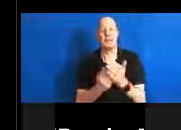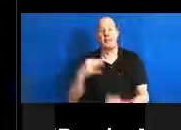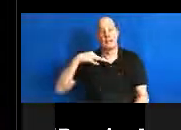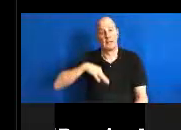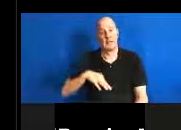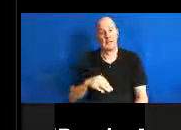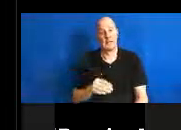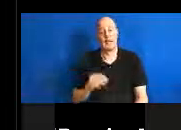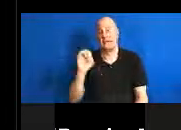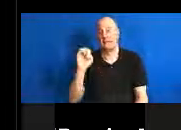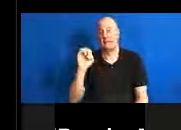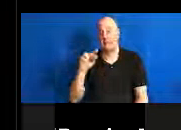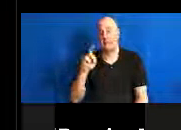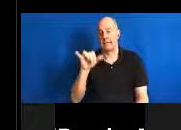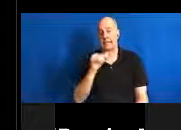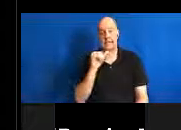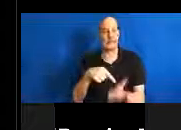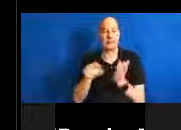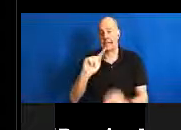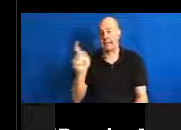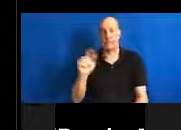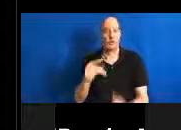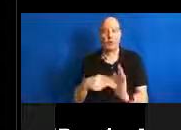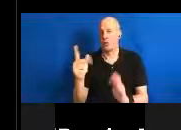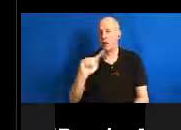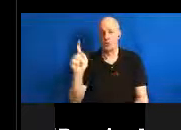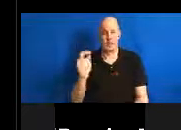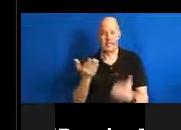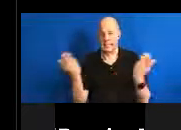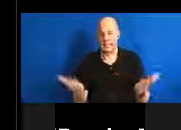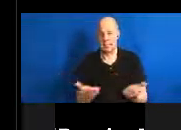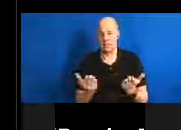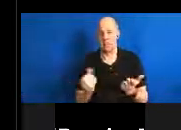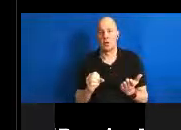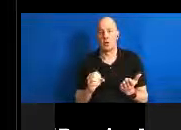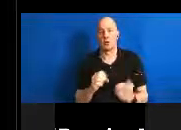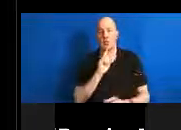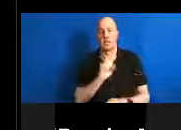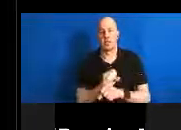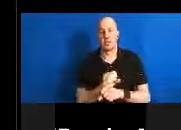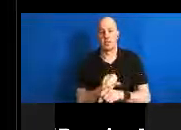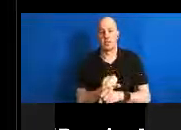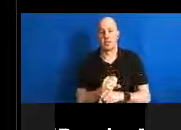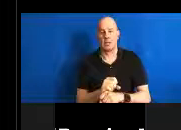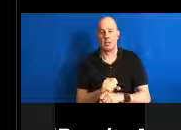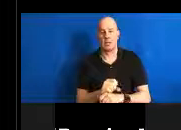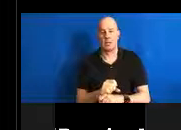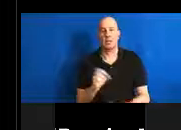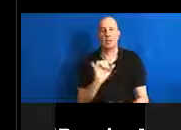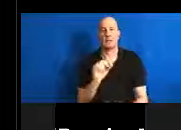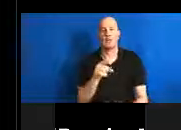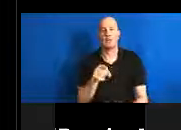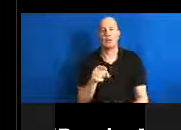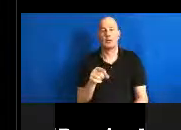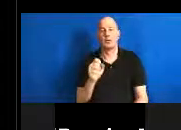entity doesn't pay tax. There's no double tax here. So the actual, and you also might be able to